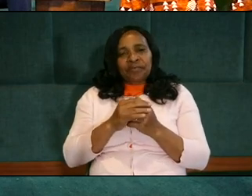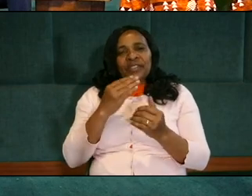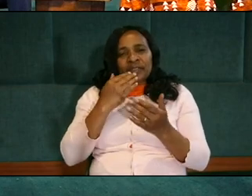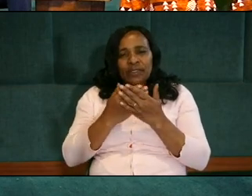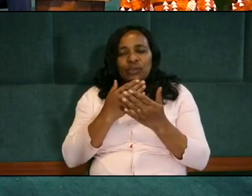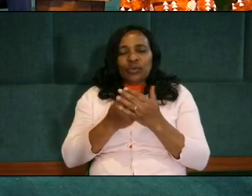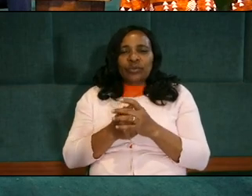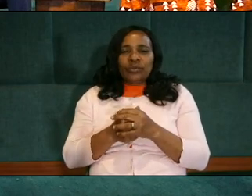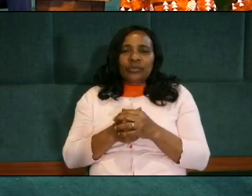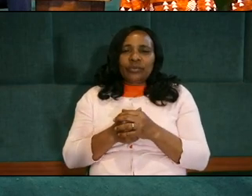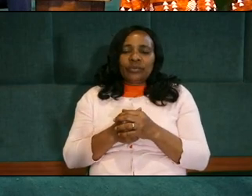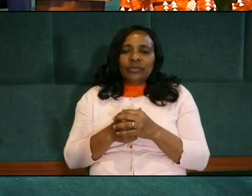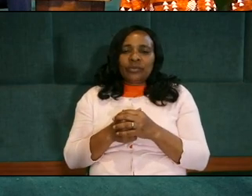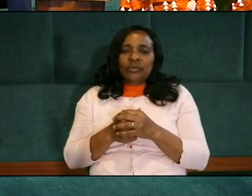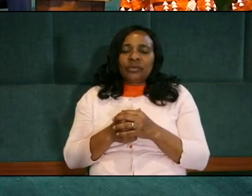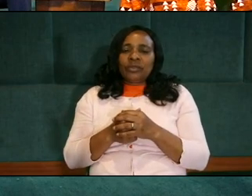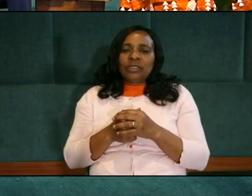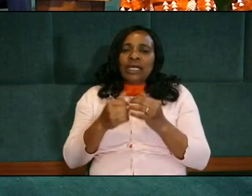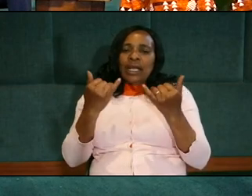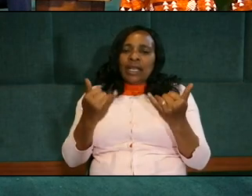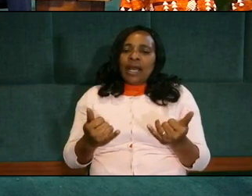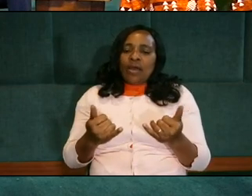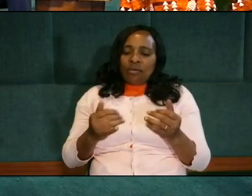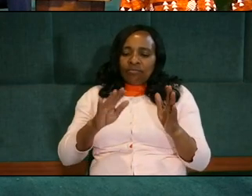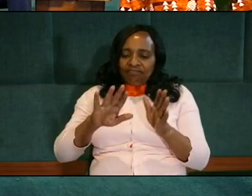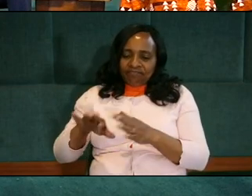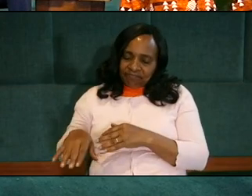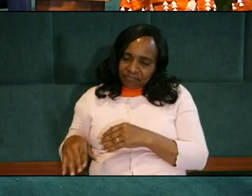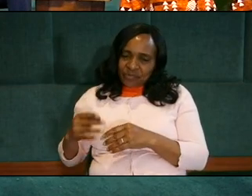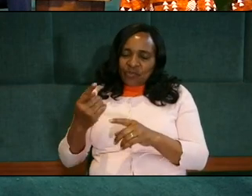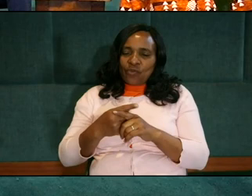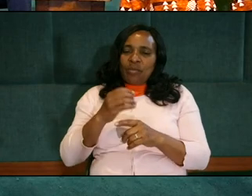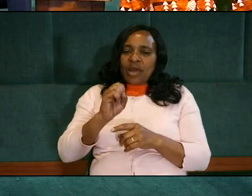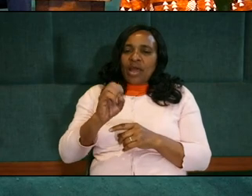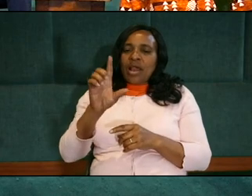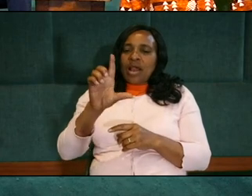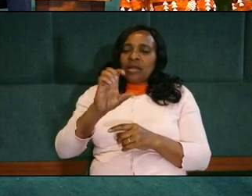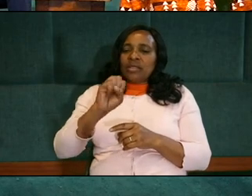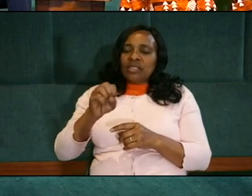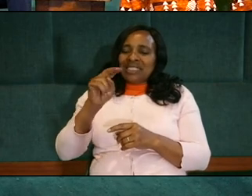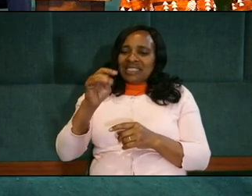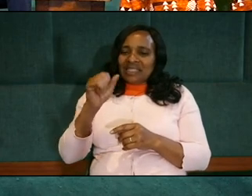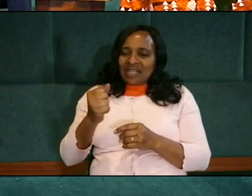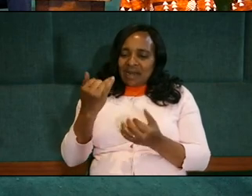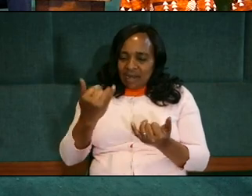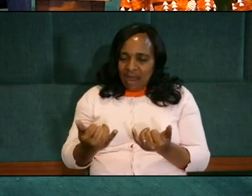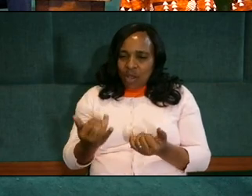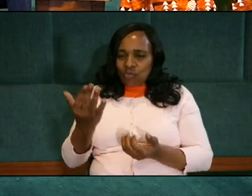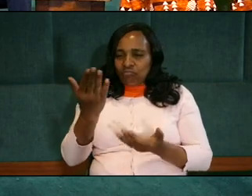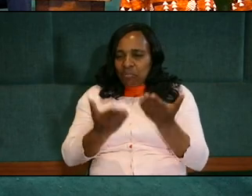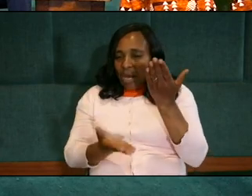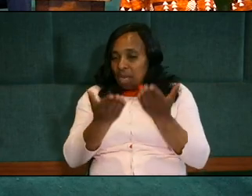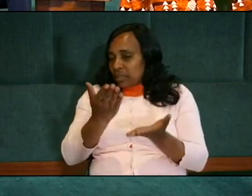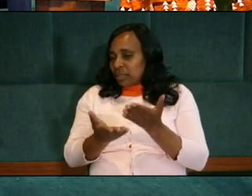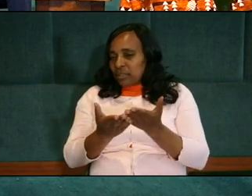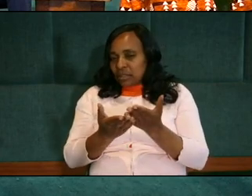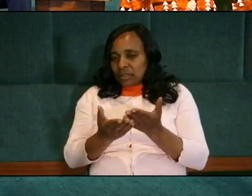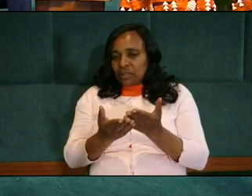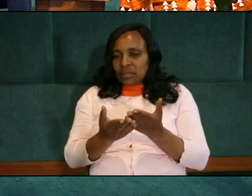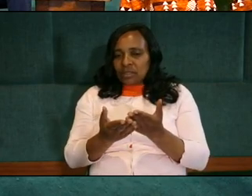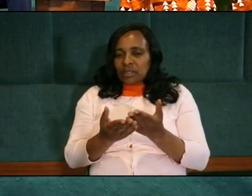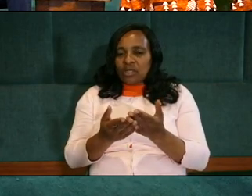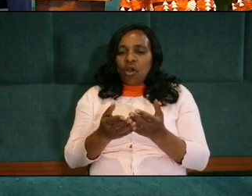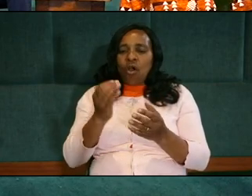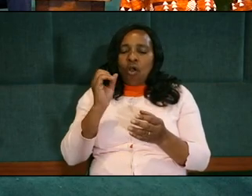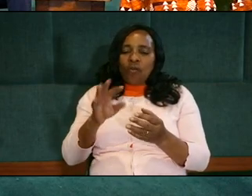you. Let me just segue from what Elsie has said. It's a balance, before we get to fear. It's